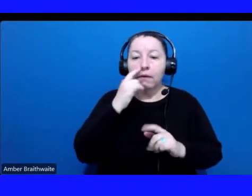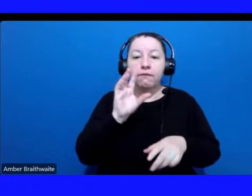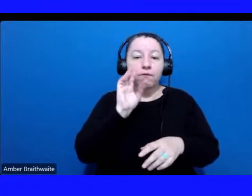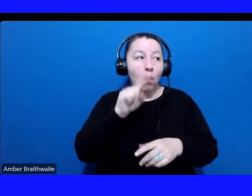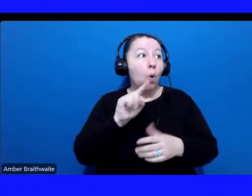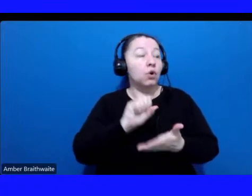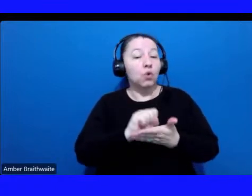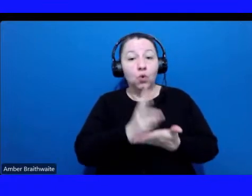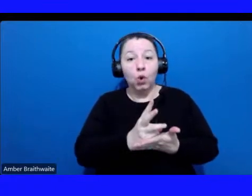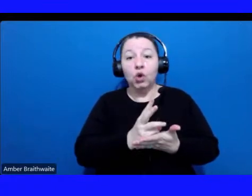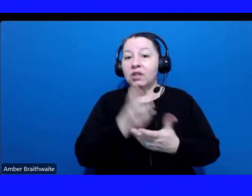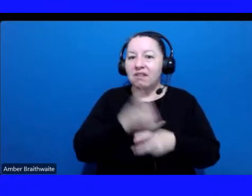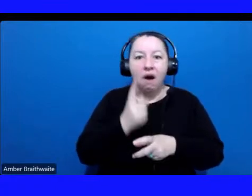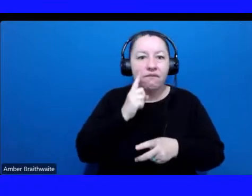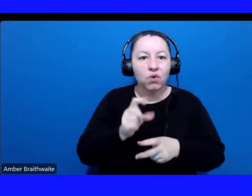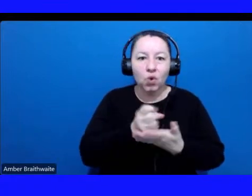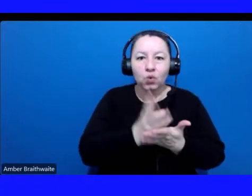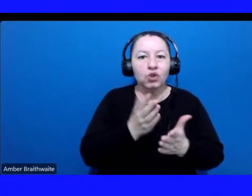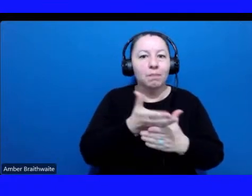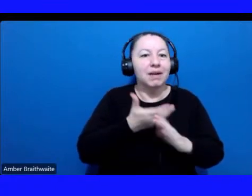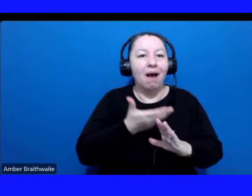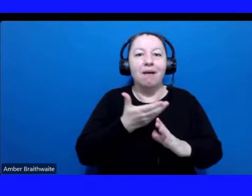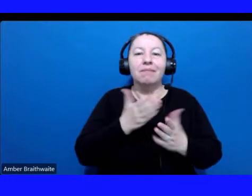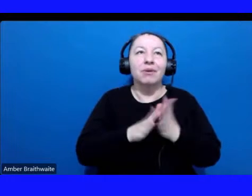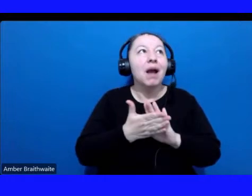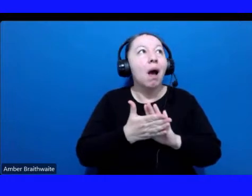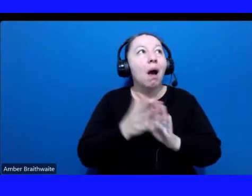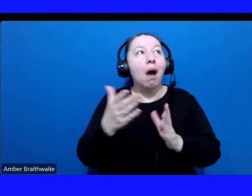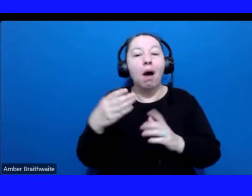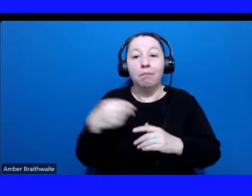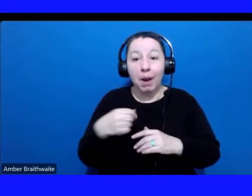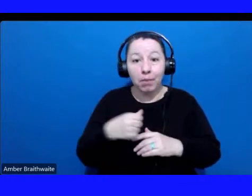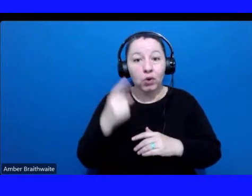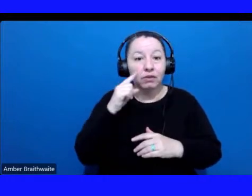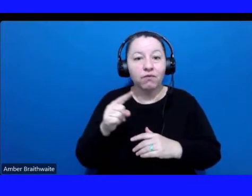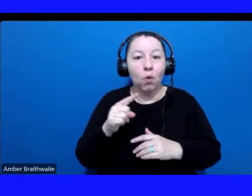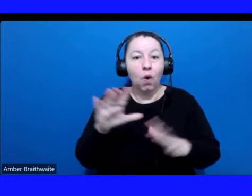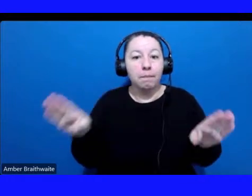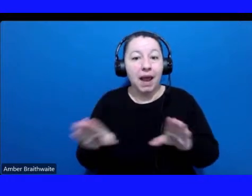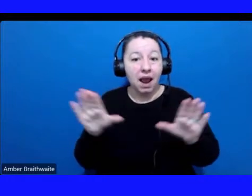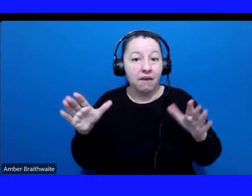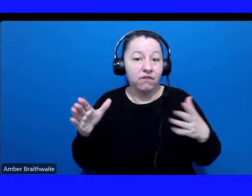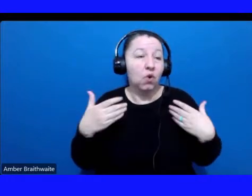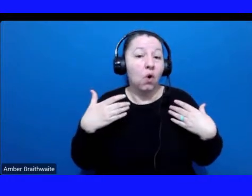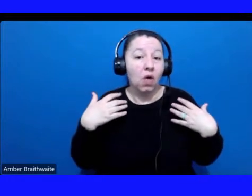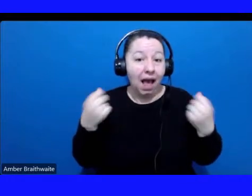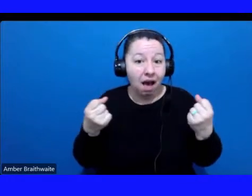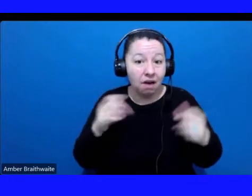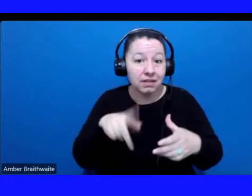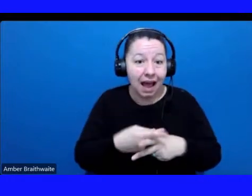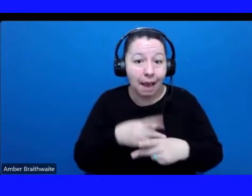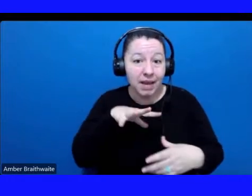to roll out depression screening across the system, and I went bananas because the problem is